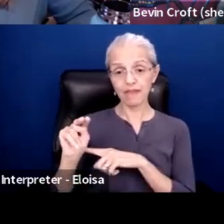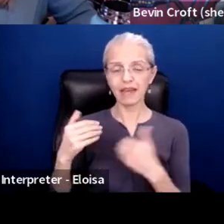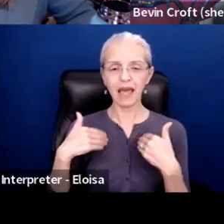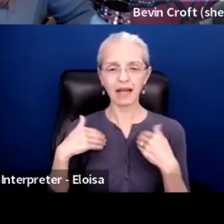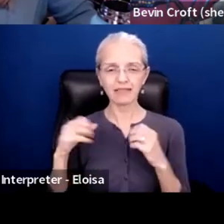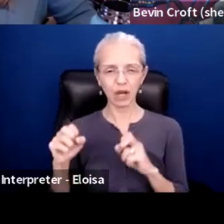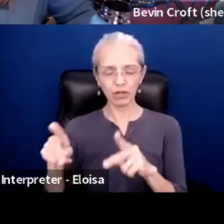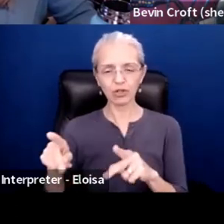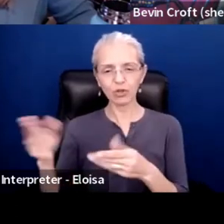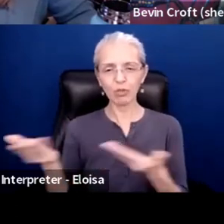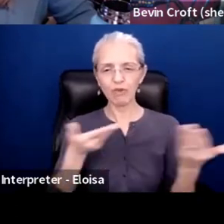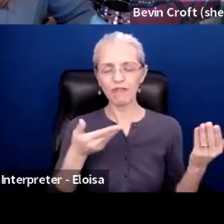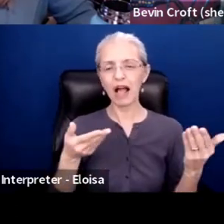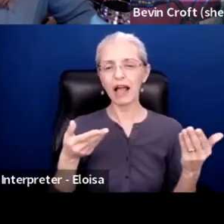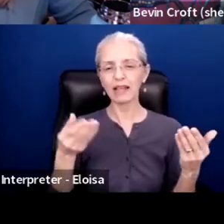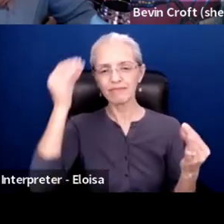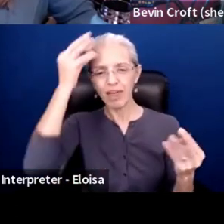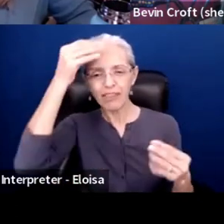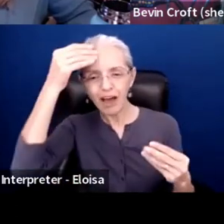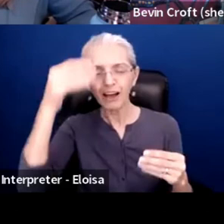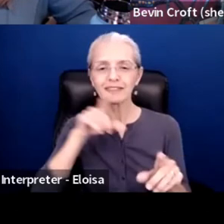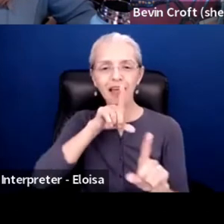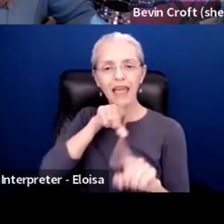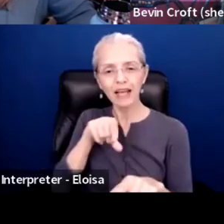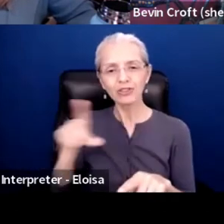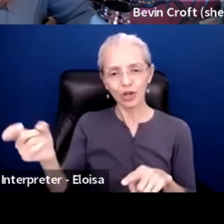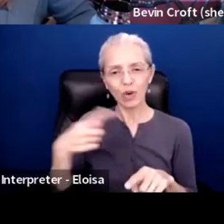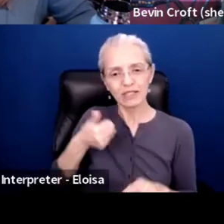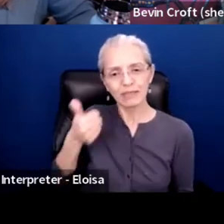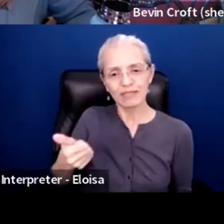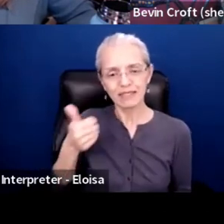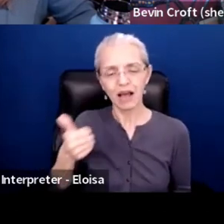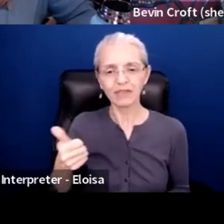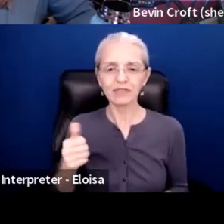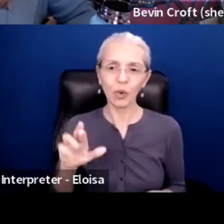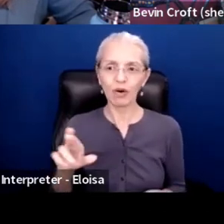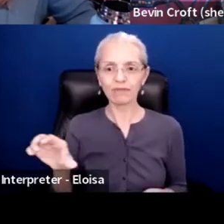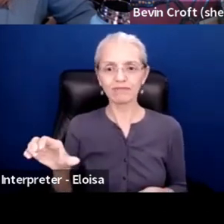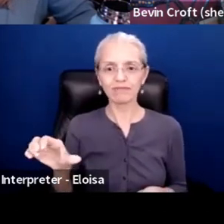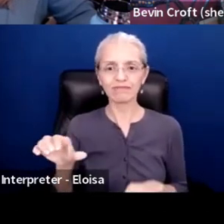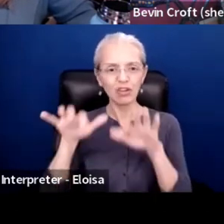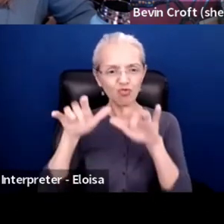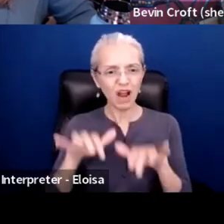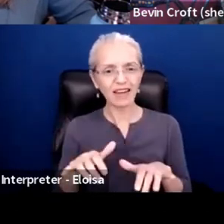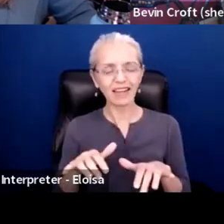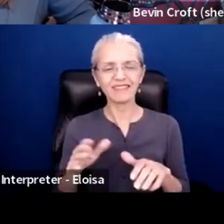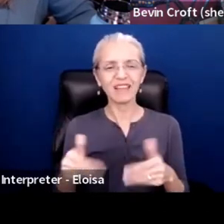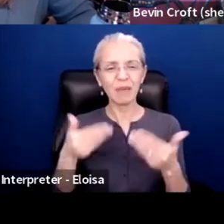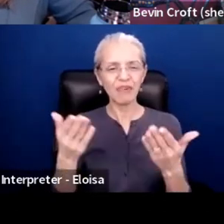some reflections and answers to these questions and provide any of his other thoughts in writing and provide that to you